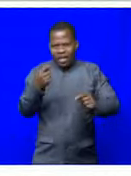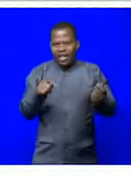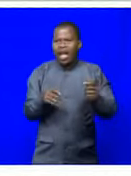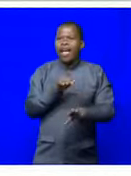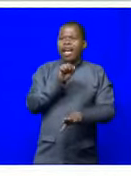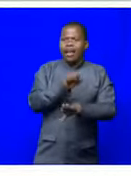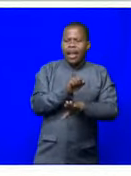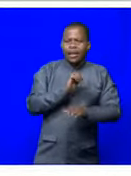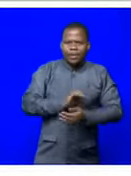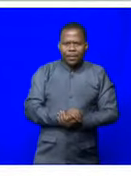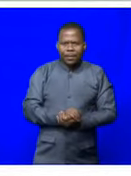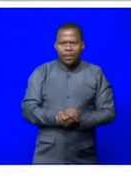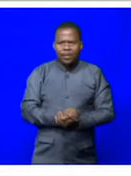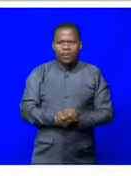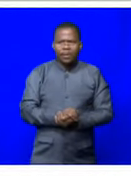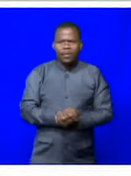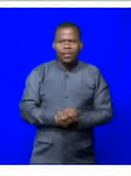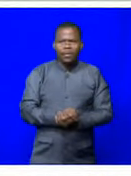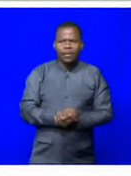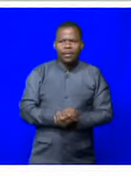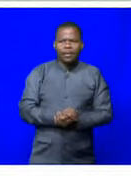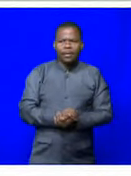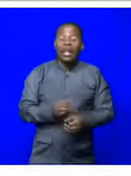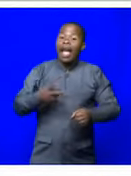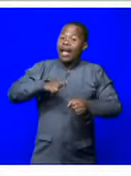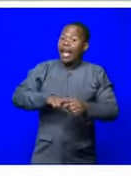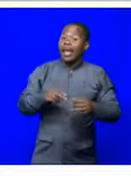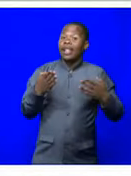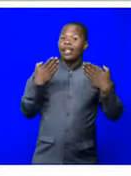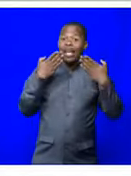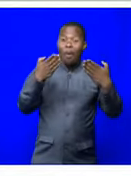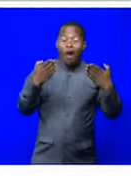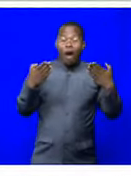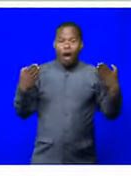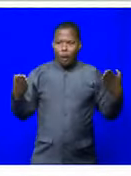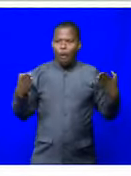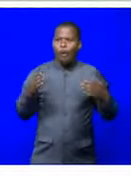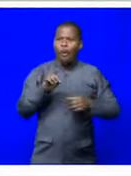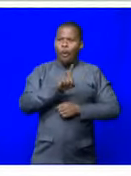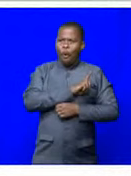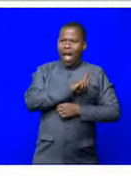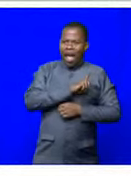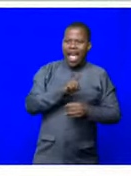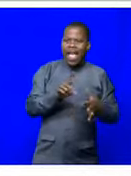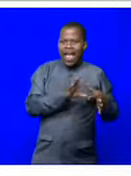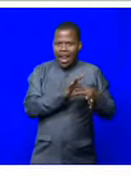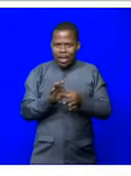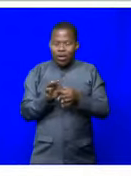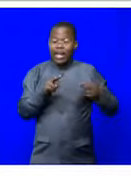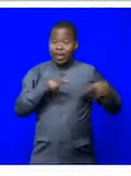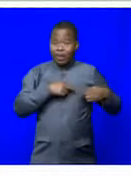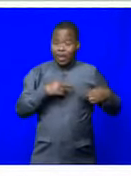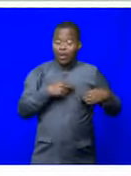semthethweni and it will be internationally accepted siyakubonga kakhulu loku lokwentiwe ngiswasa